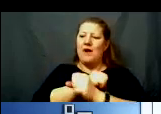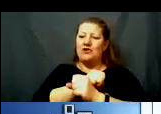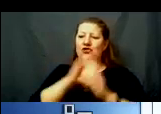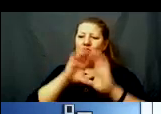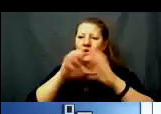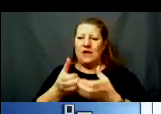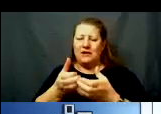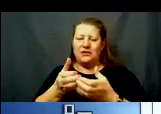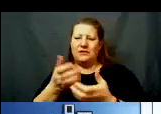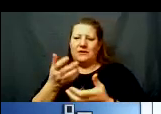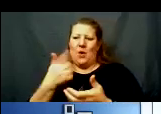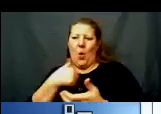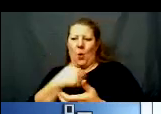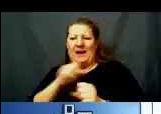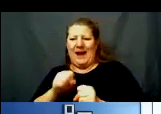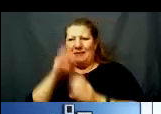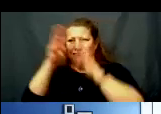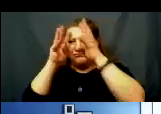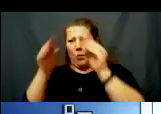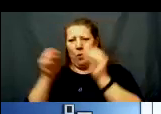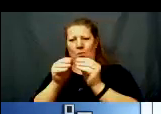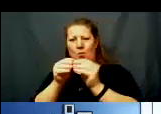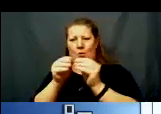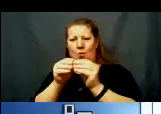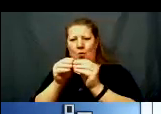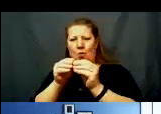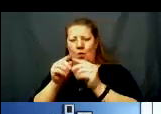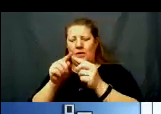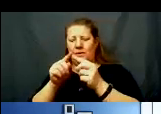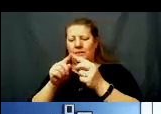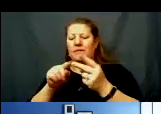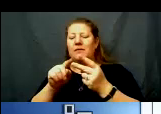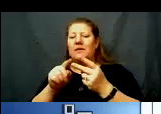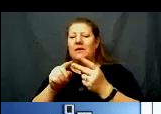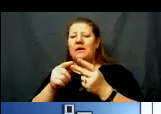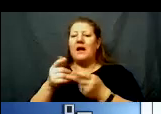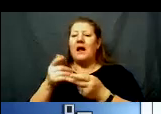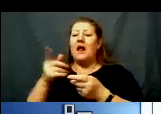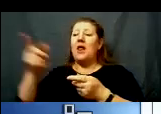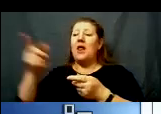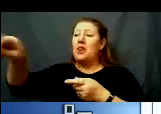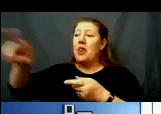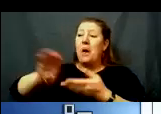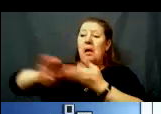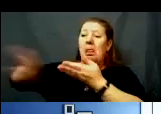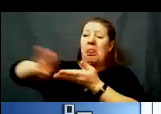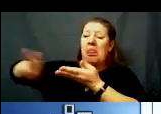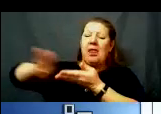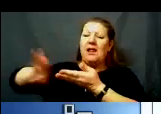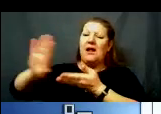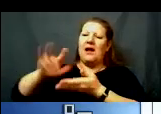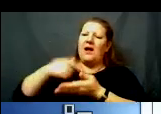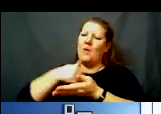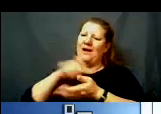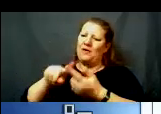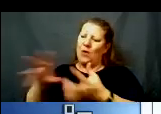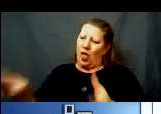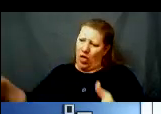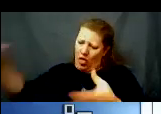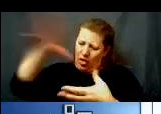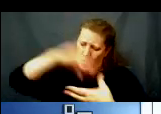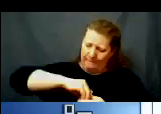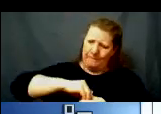that. And then again, rejecting expendability and embracing a full throttled ethics